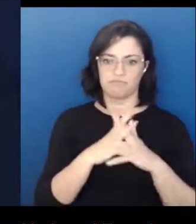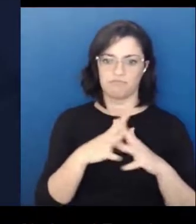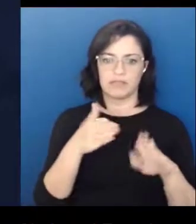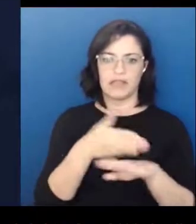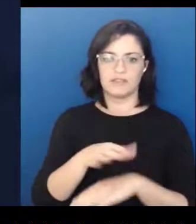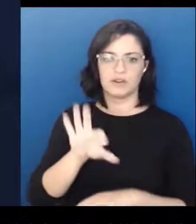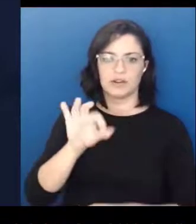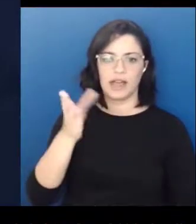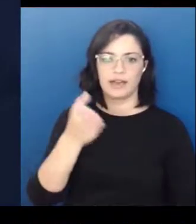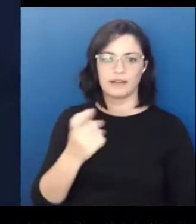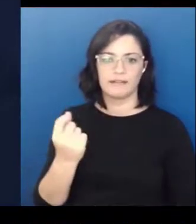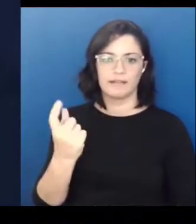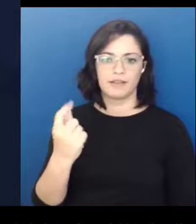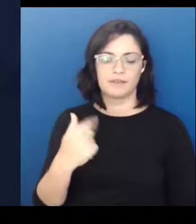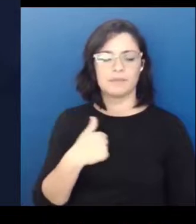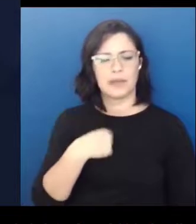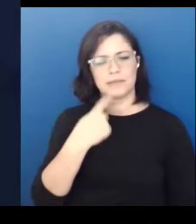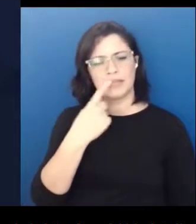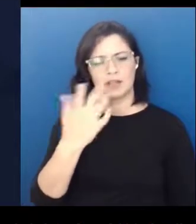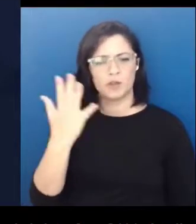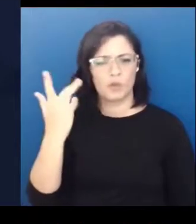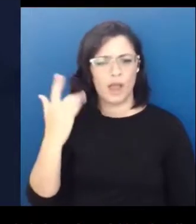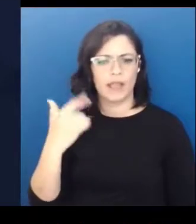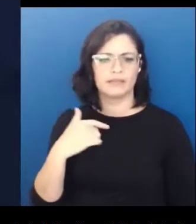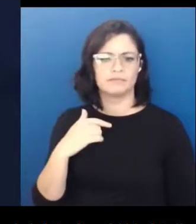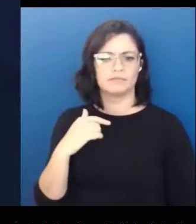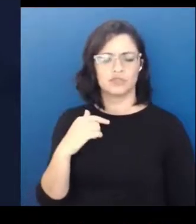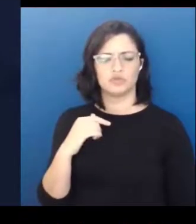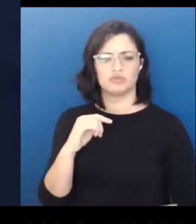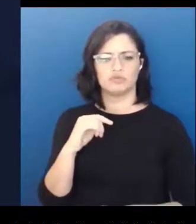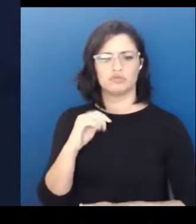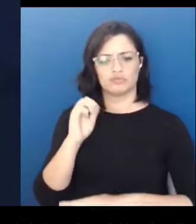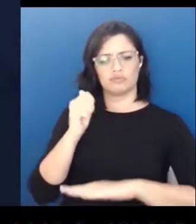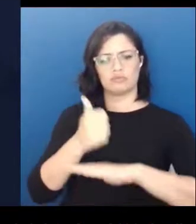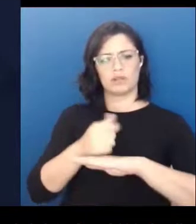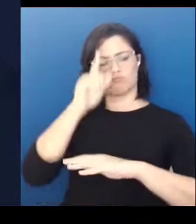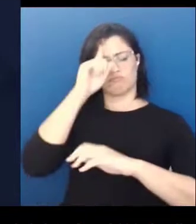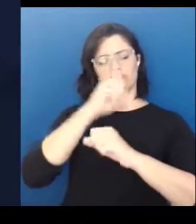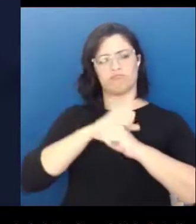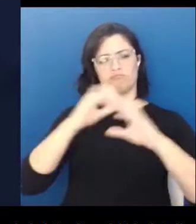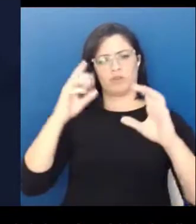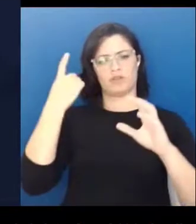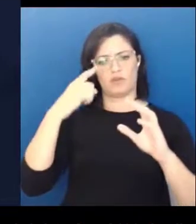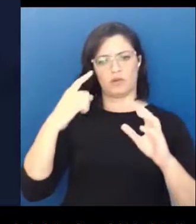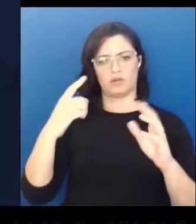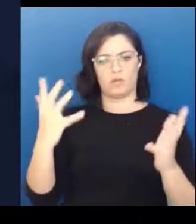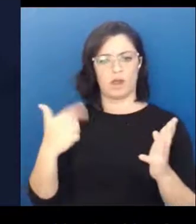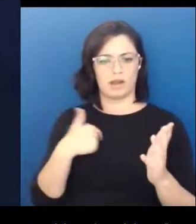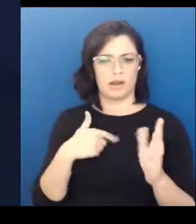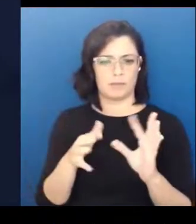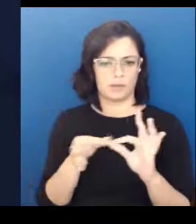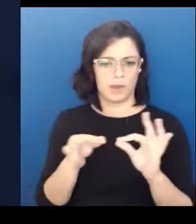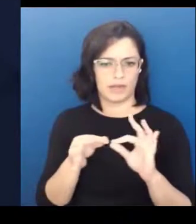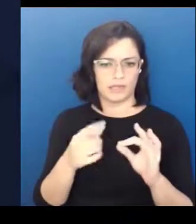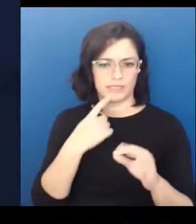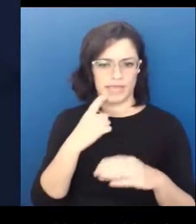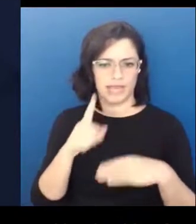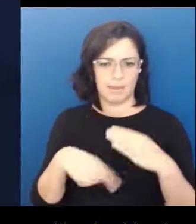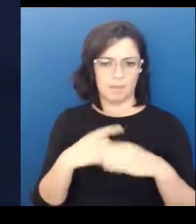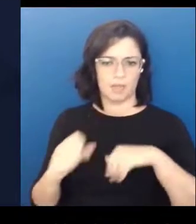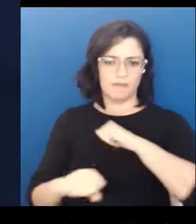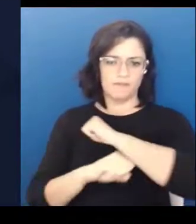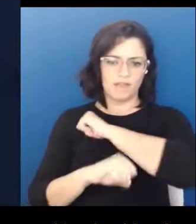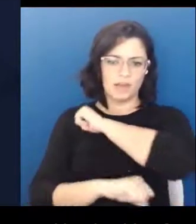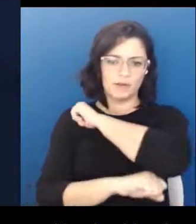set the stage for what I am about to say about the founders and leaderships of the Global Alliance. I am not a newbie to